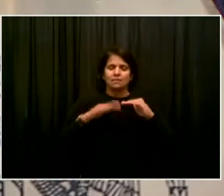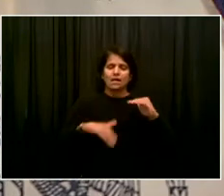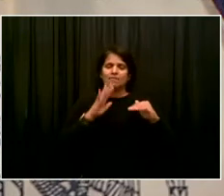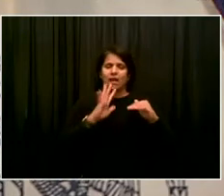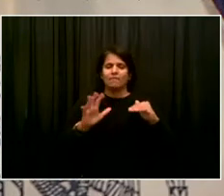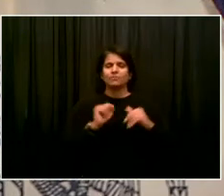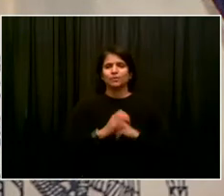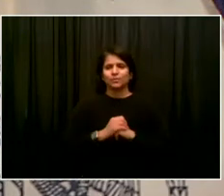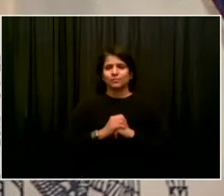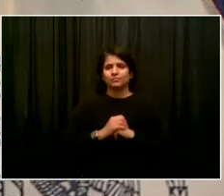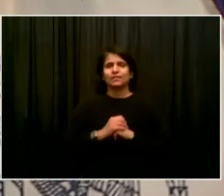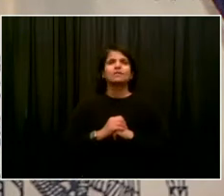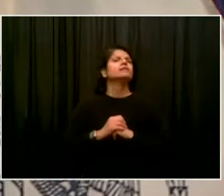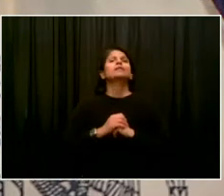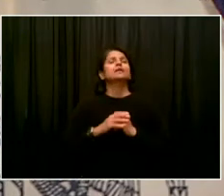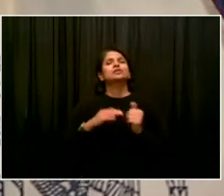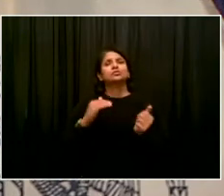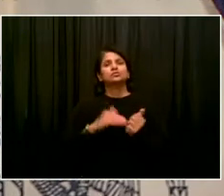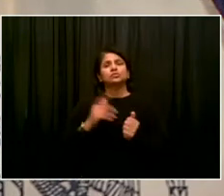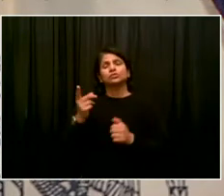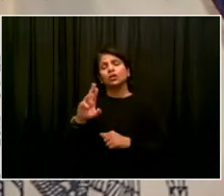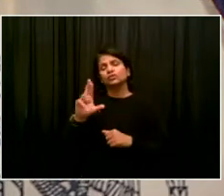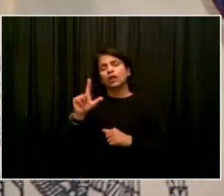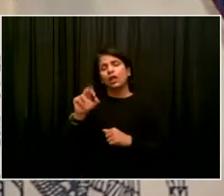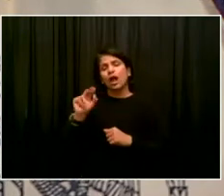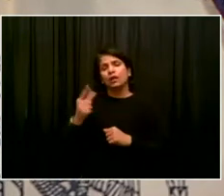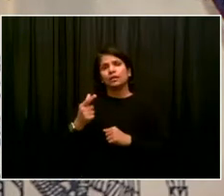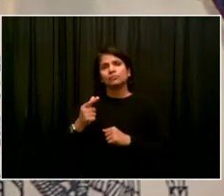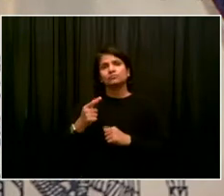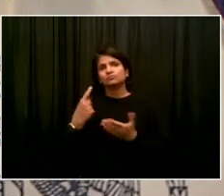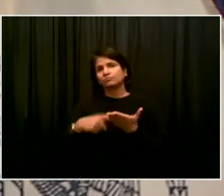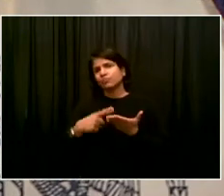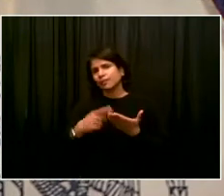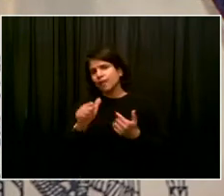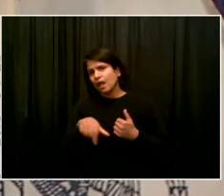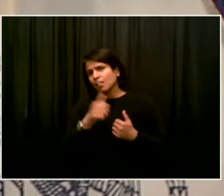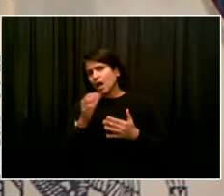the range of options for parents, anything you want to say about that?